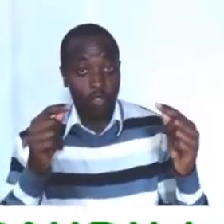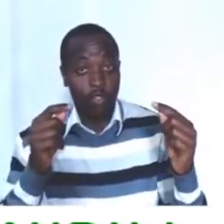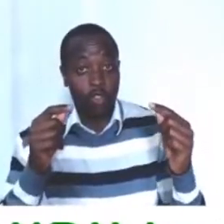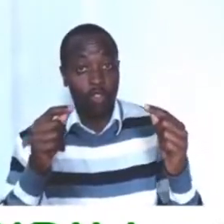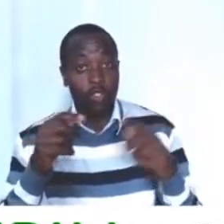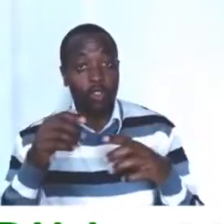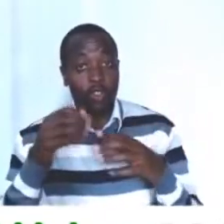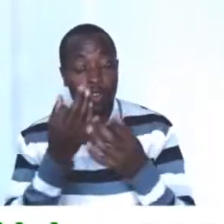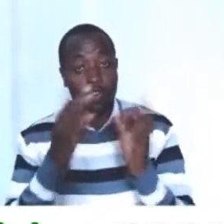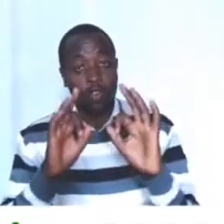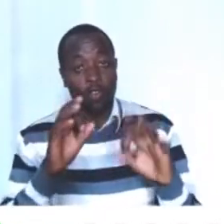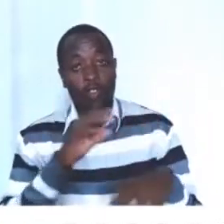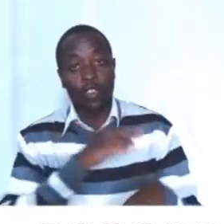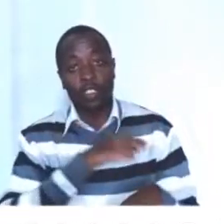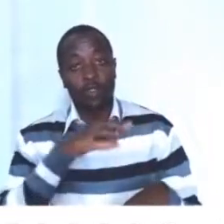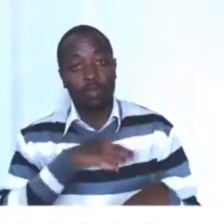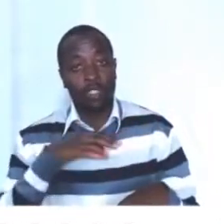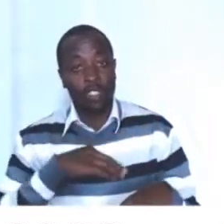body.